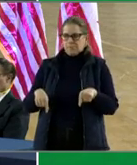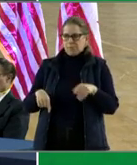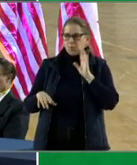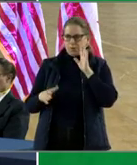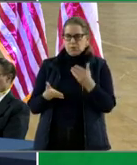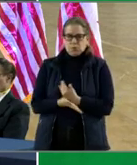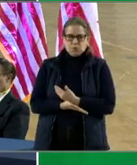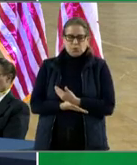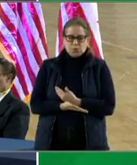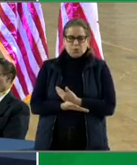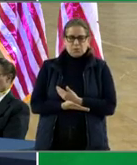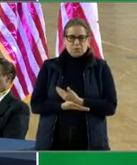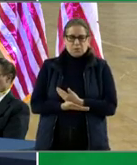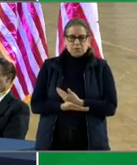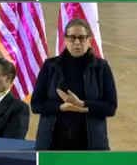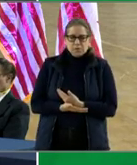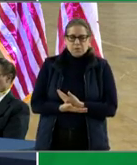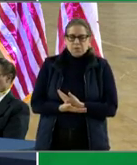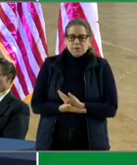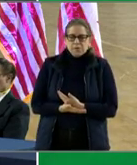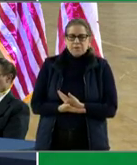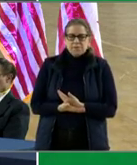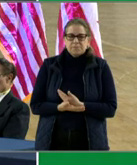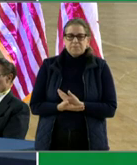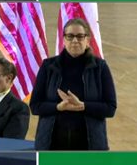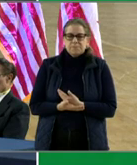to housing funds or other social services?